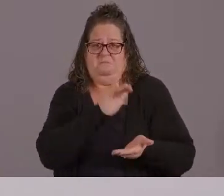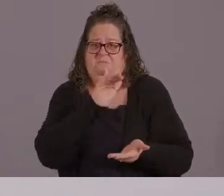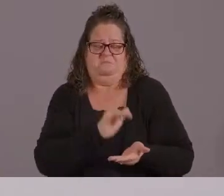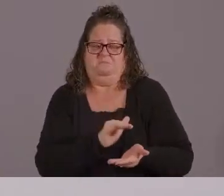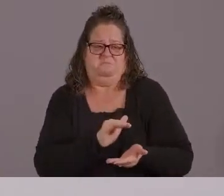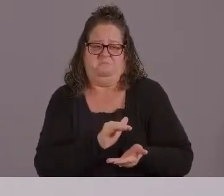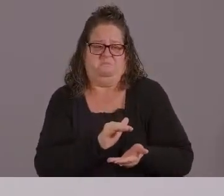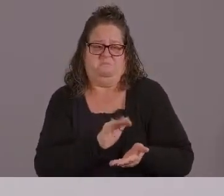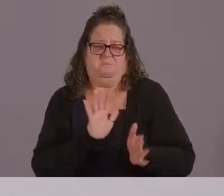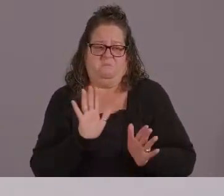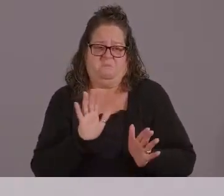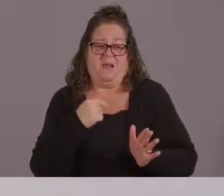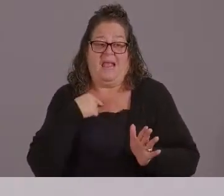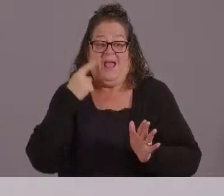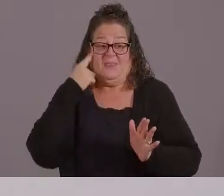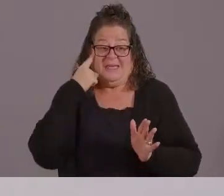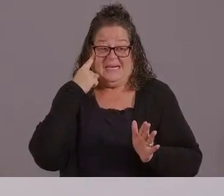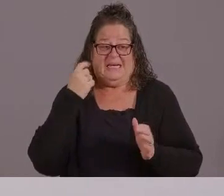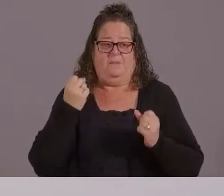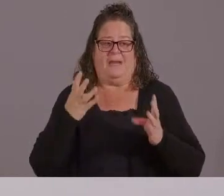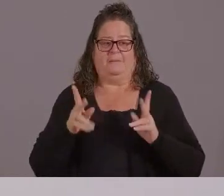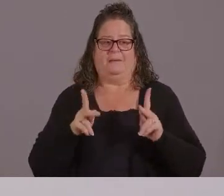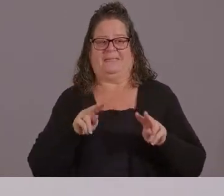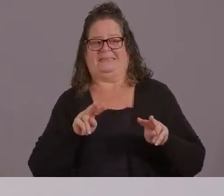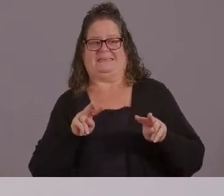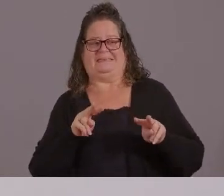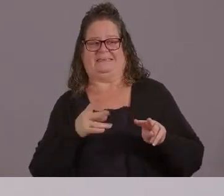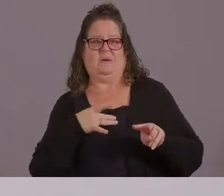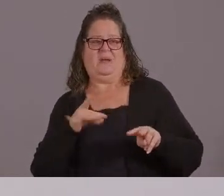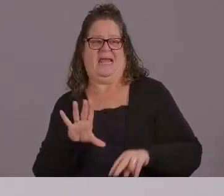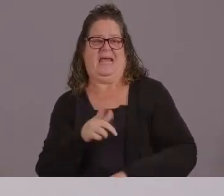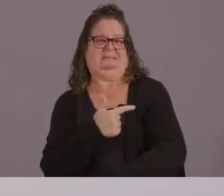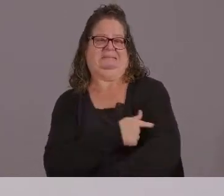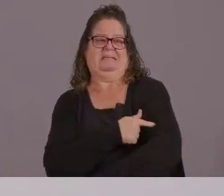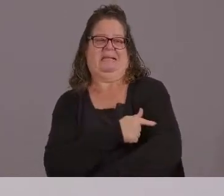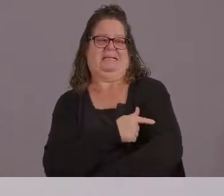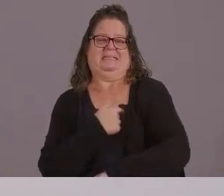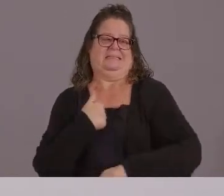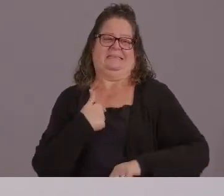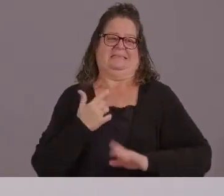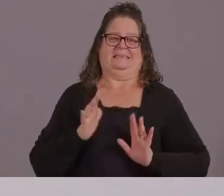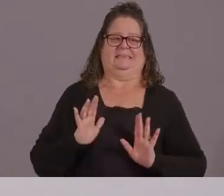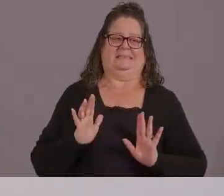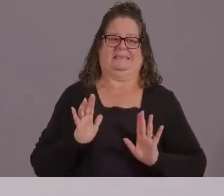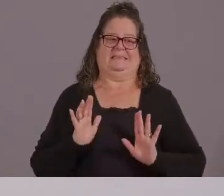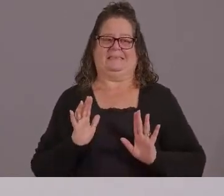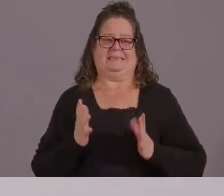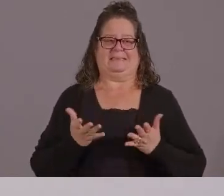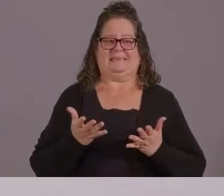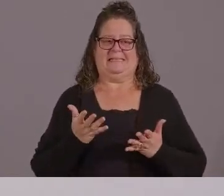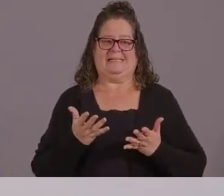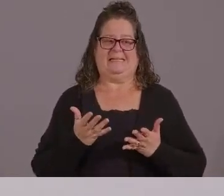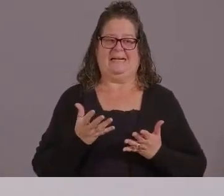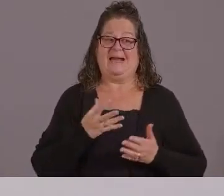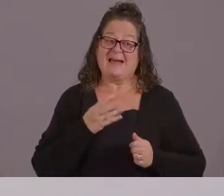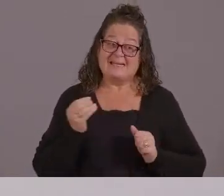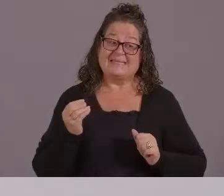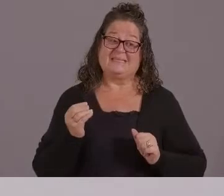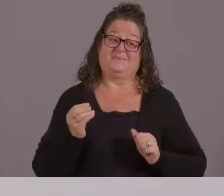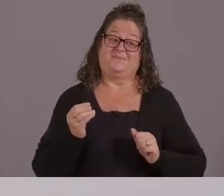who don't like getting shots, that are vaccine hesitant, especially about this specific